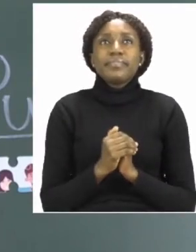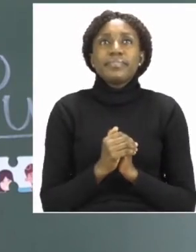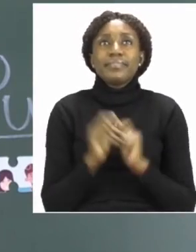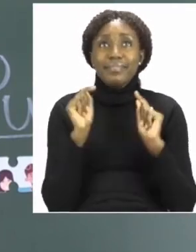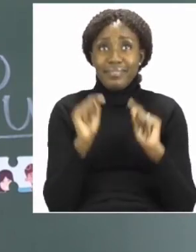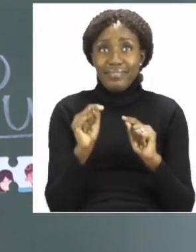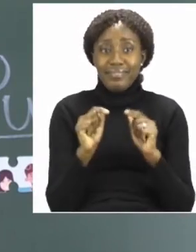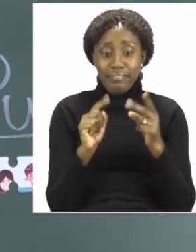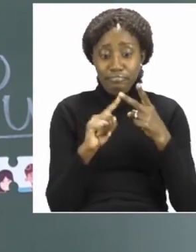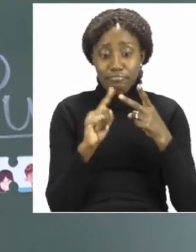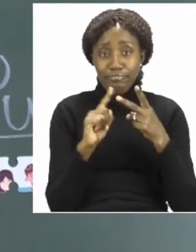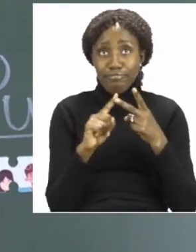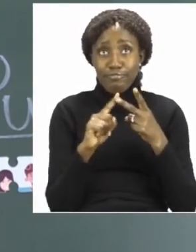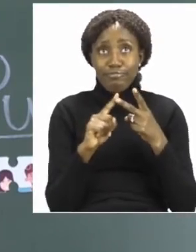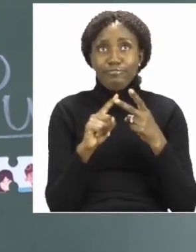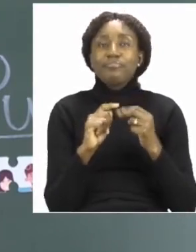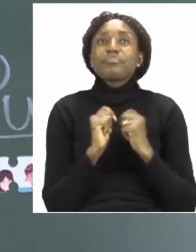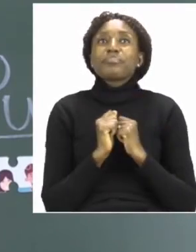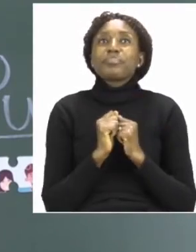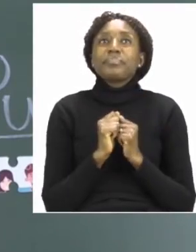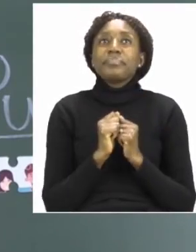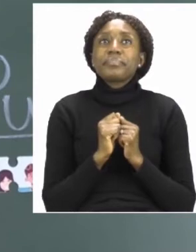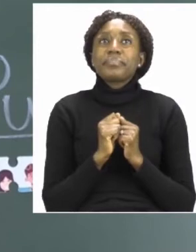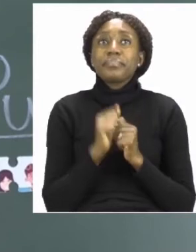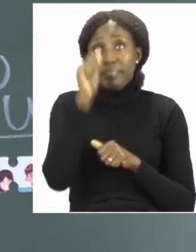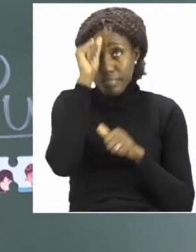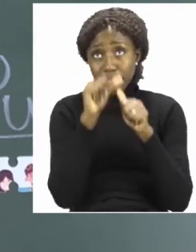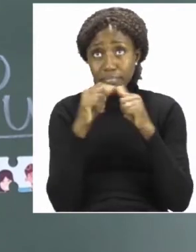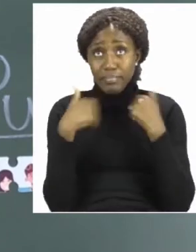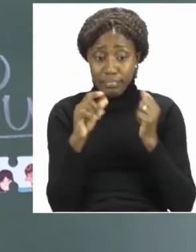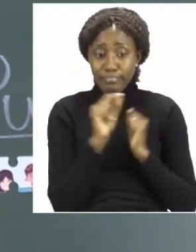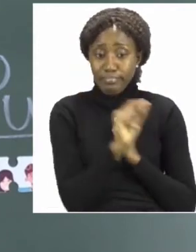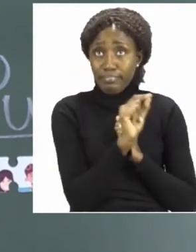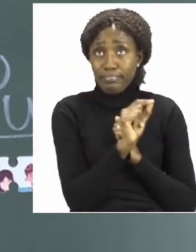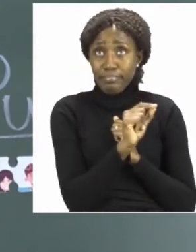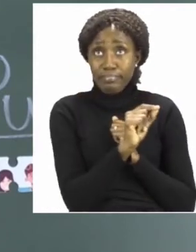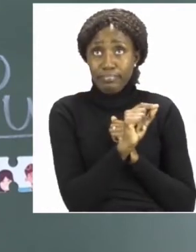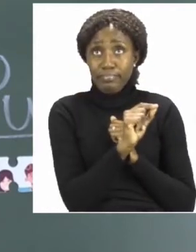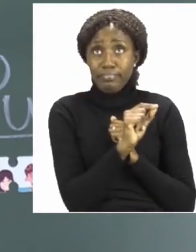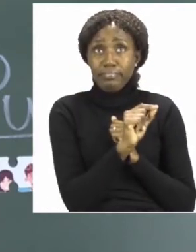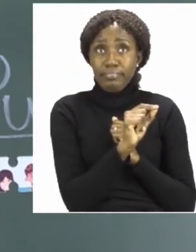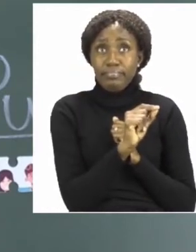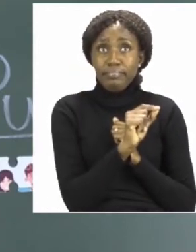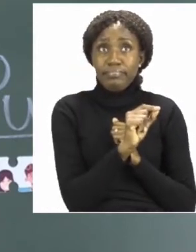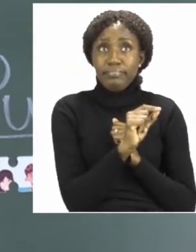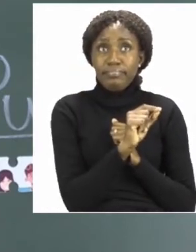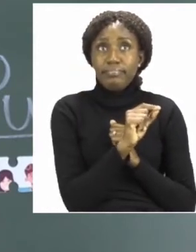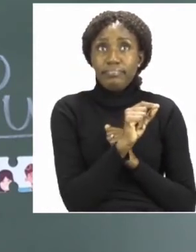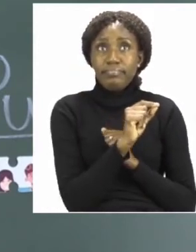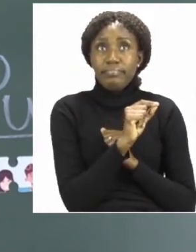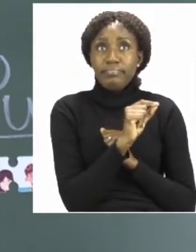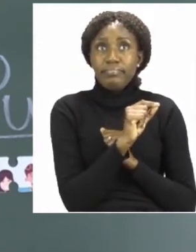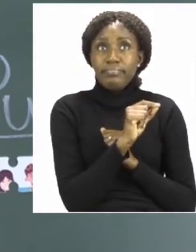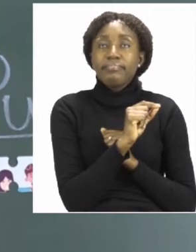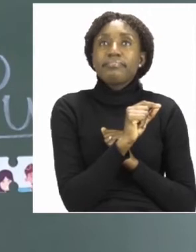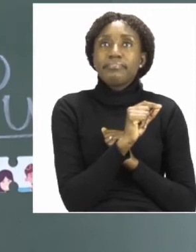the second pattern together remember we start at the beginning beginning and then we move